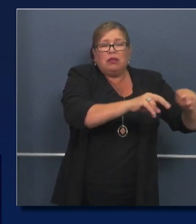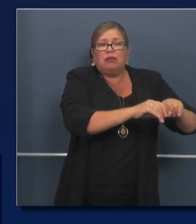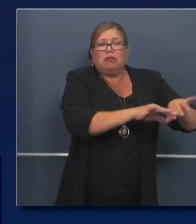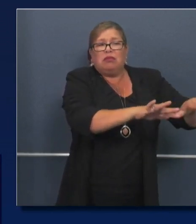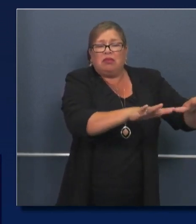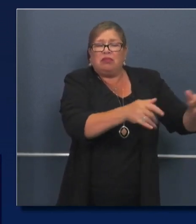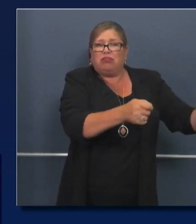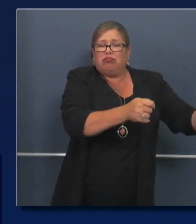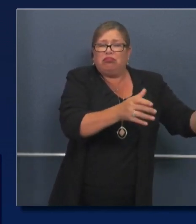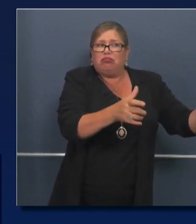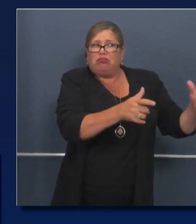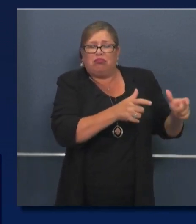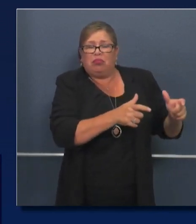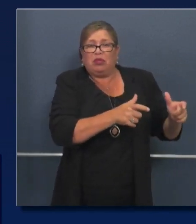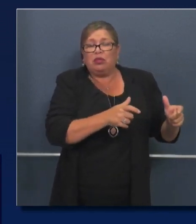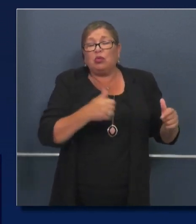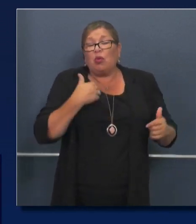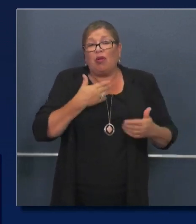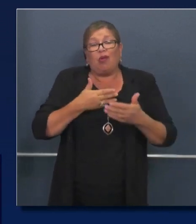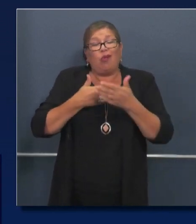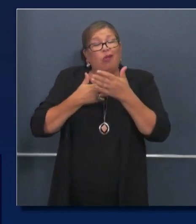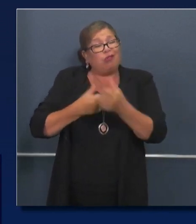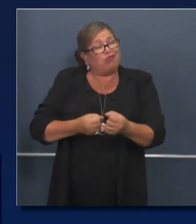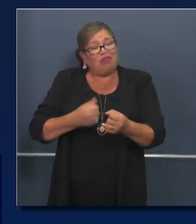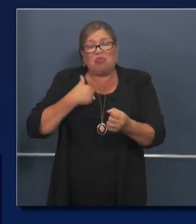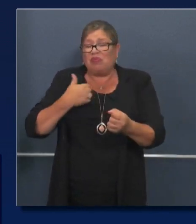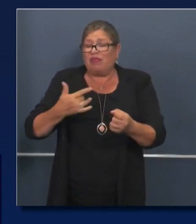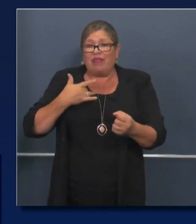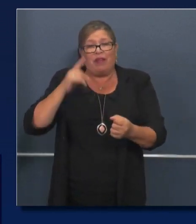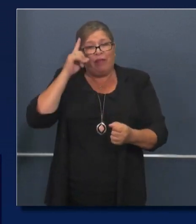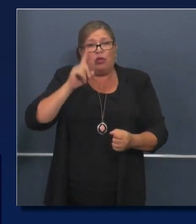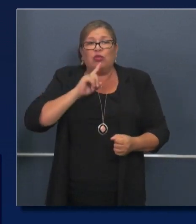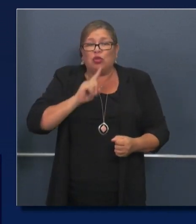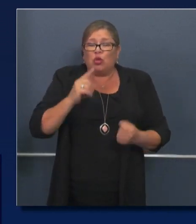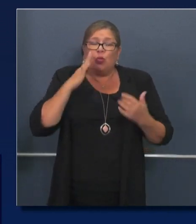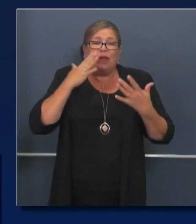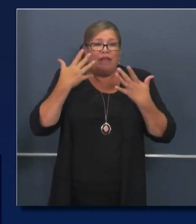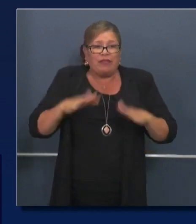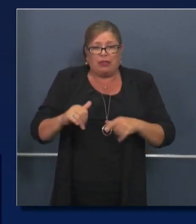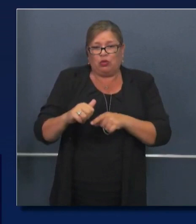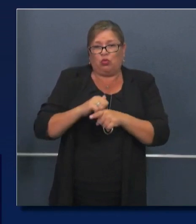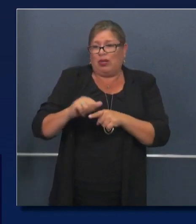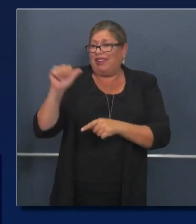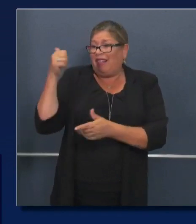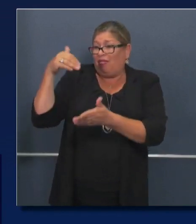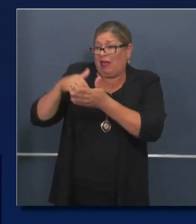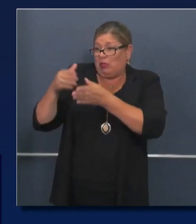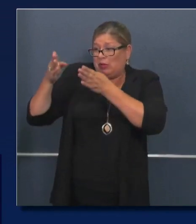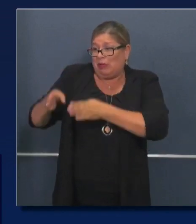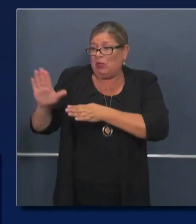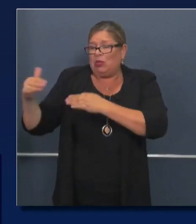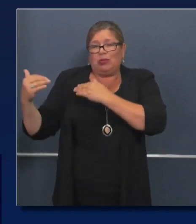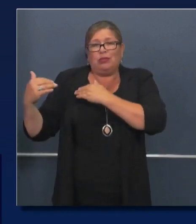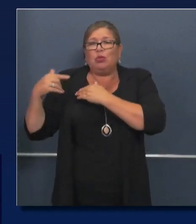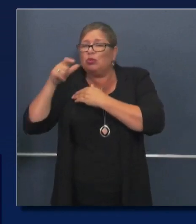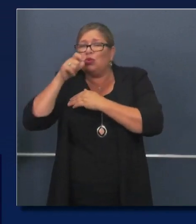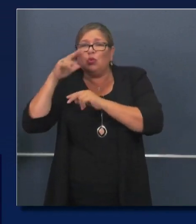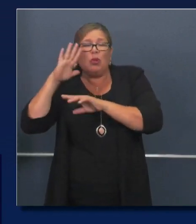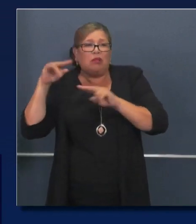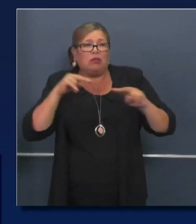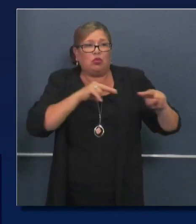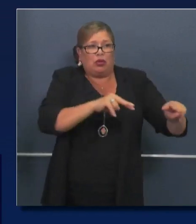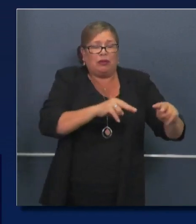absolute confidence by July 1st that first phase commitment of 10,000 workers will be established. You can see on this